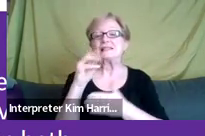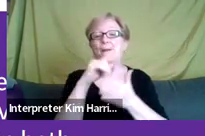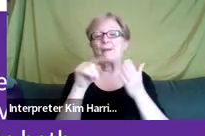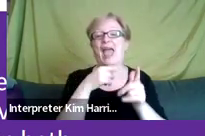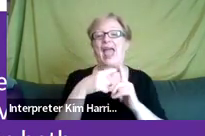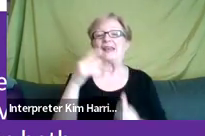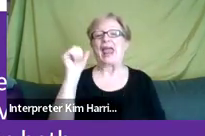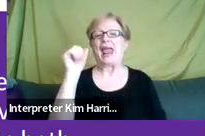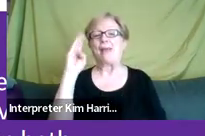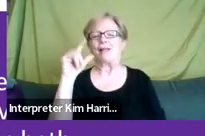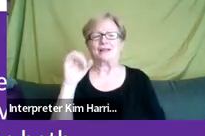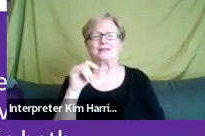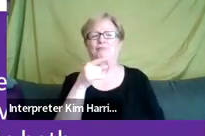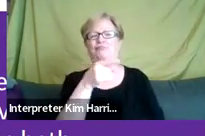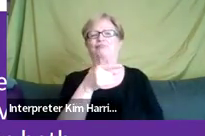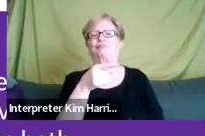in